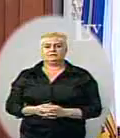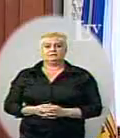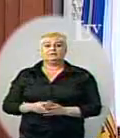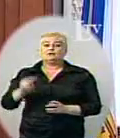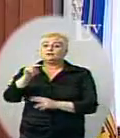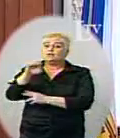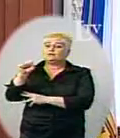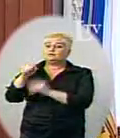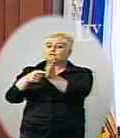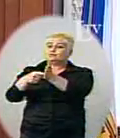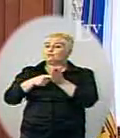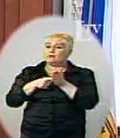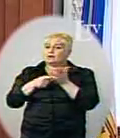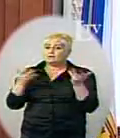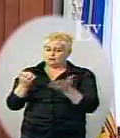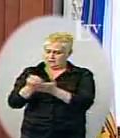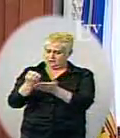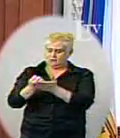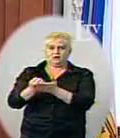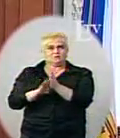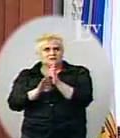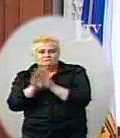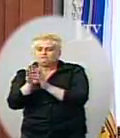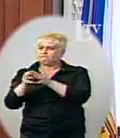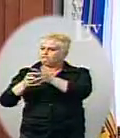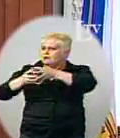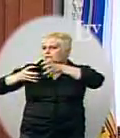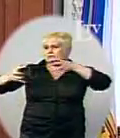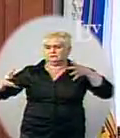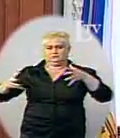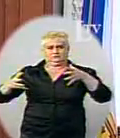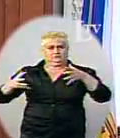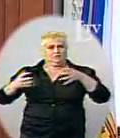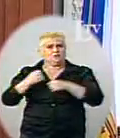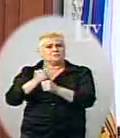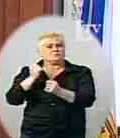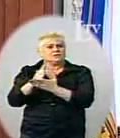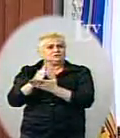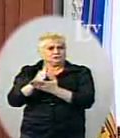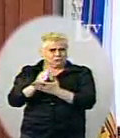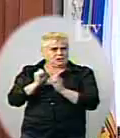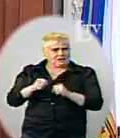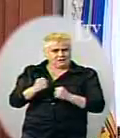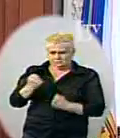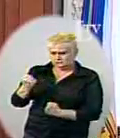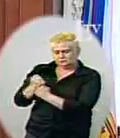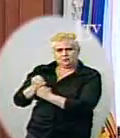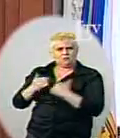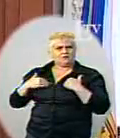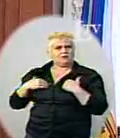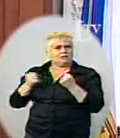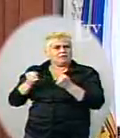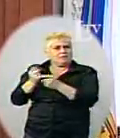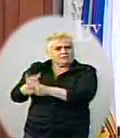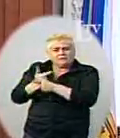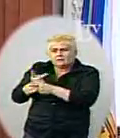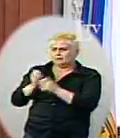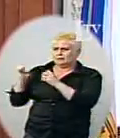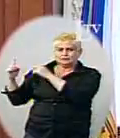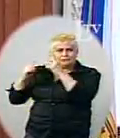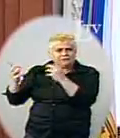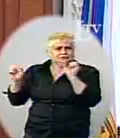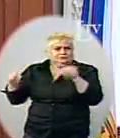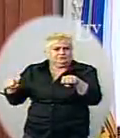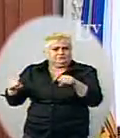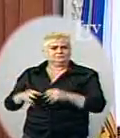strong, vibrant economy to pay for important services like health care and education.